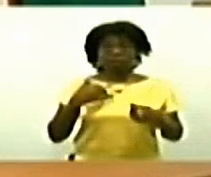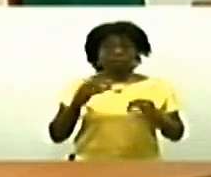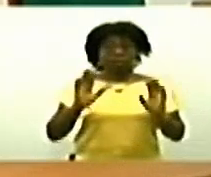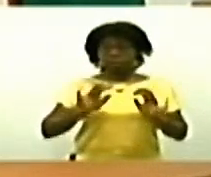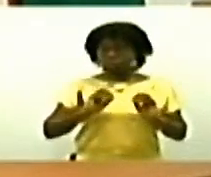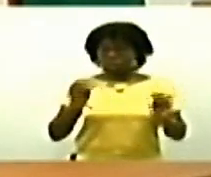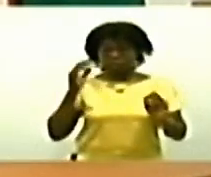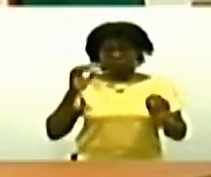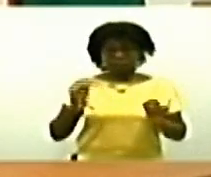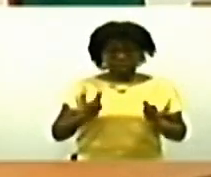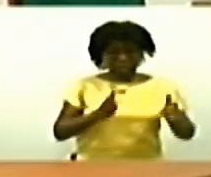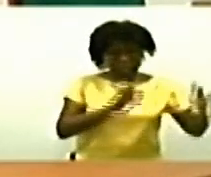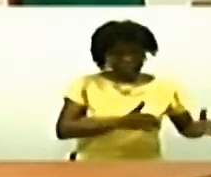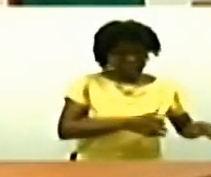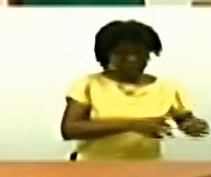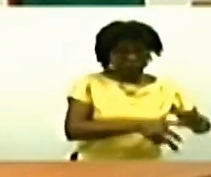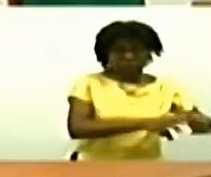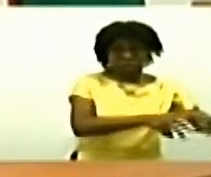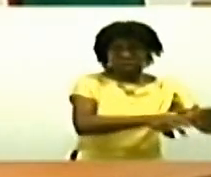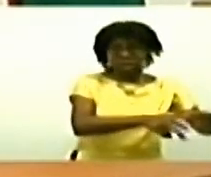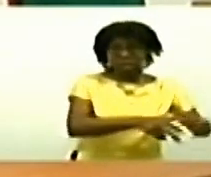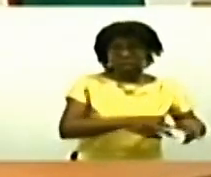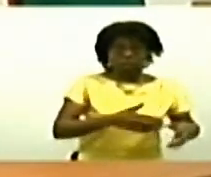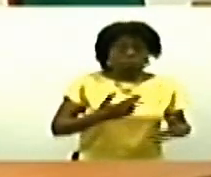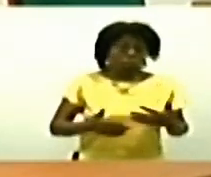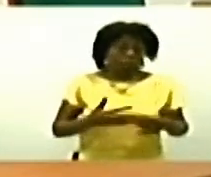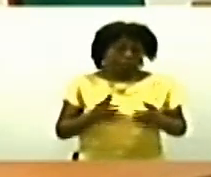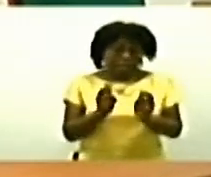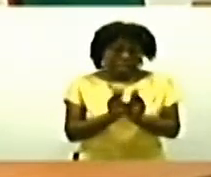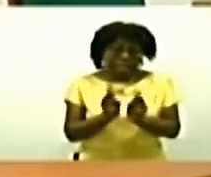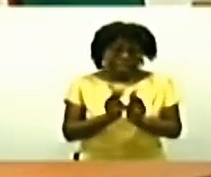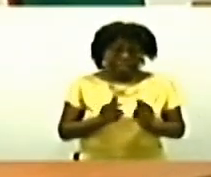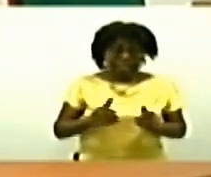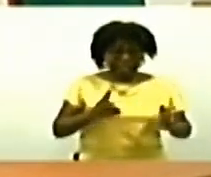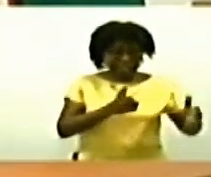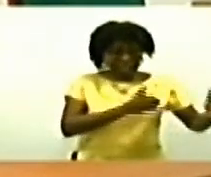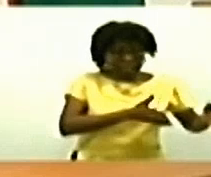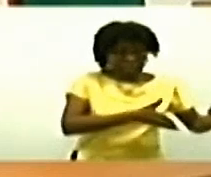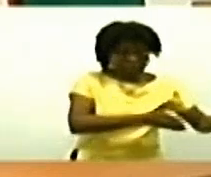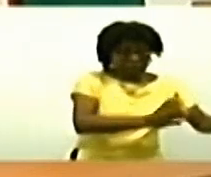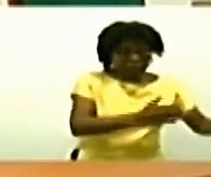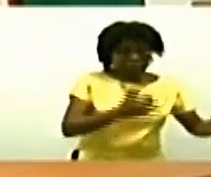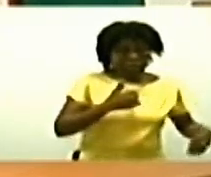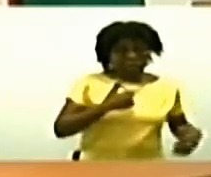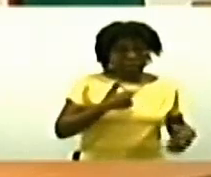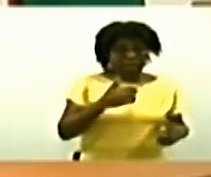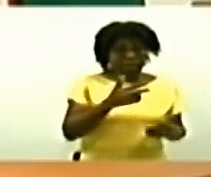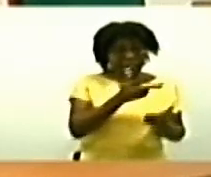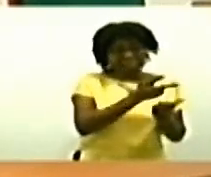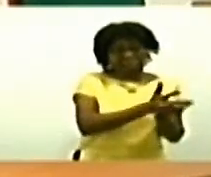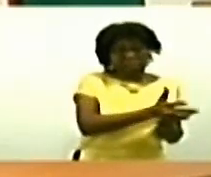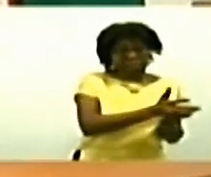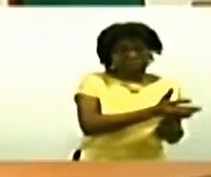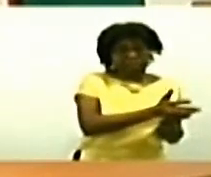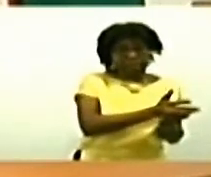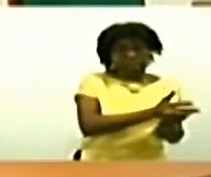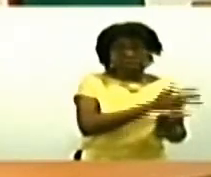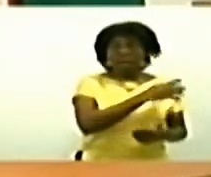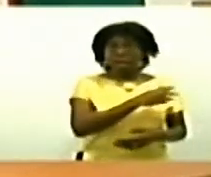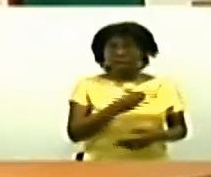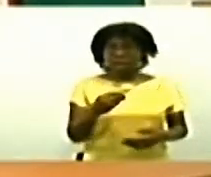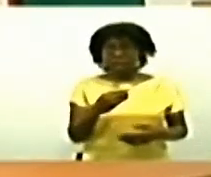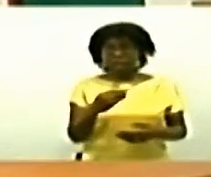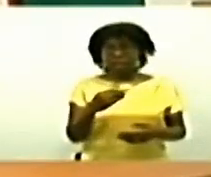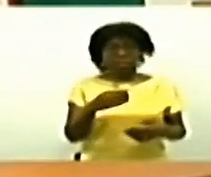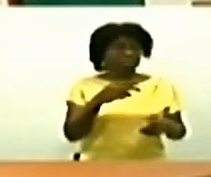for sidewalks. Whatever little sidewalks we have are now overrun by wayside garages and derelict